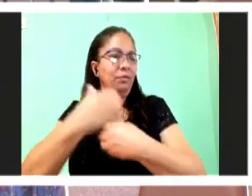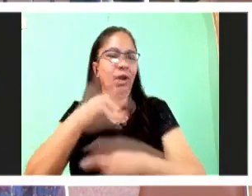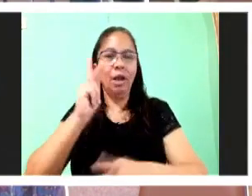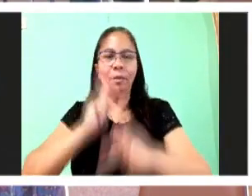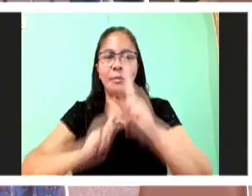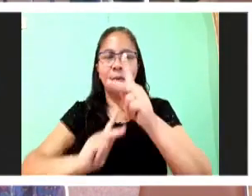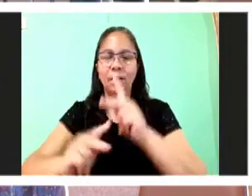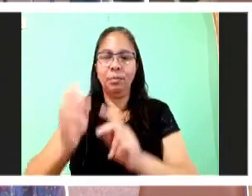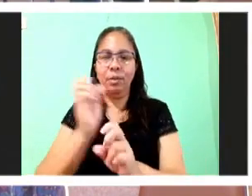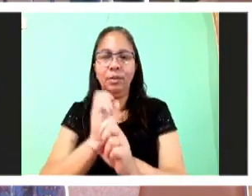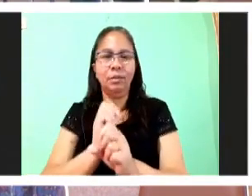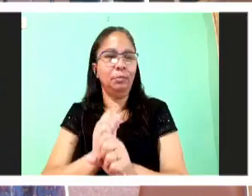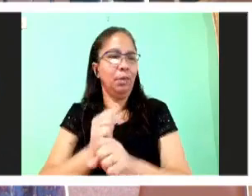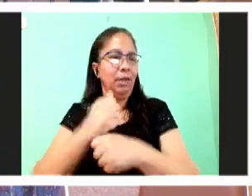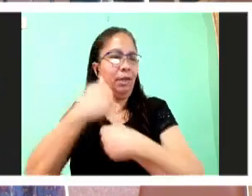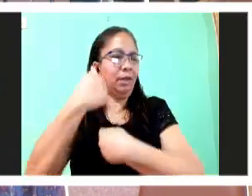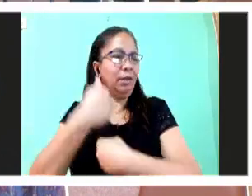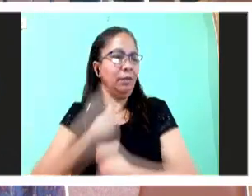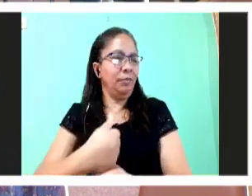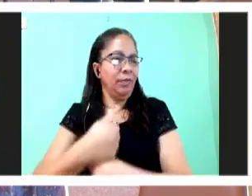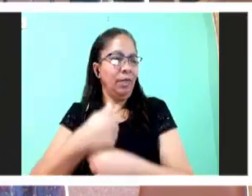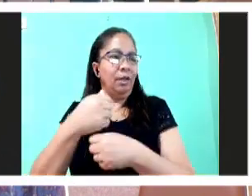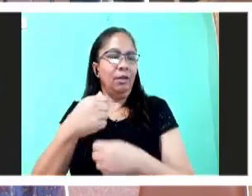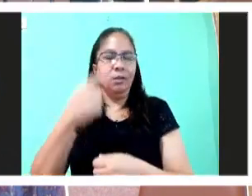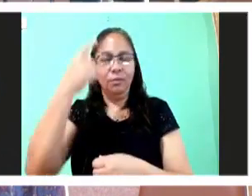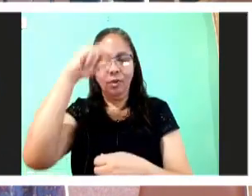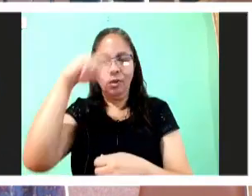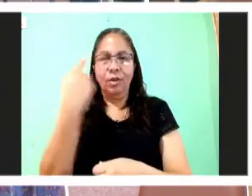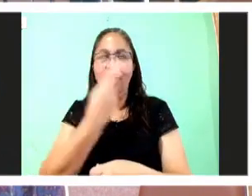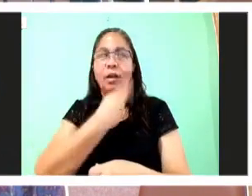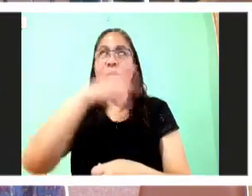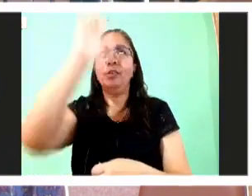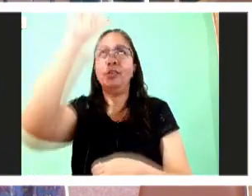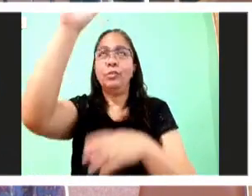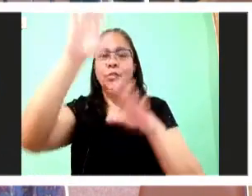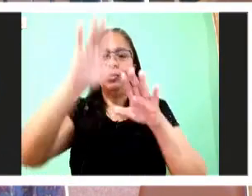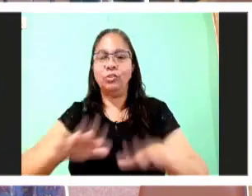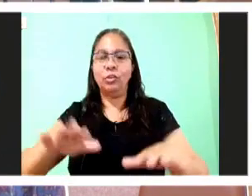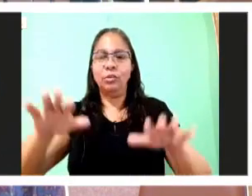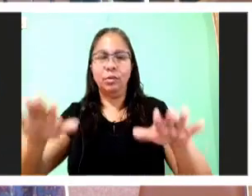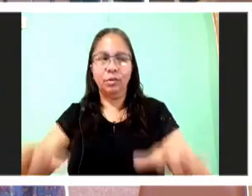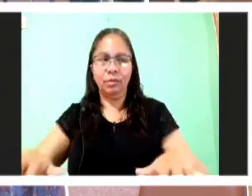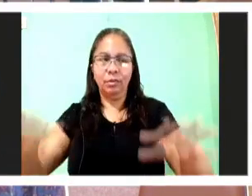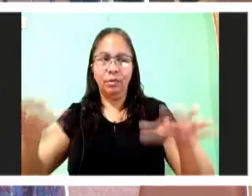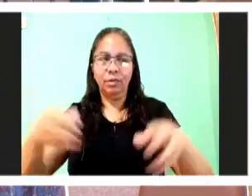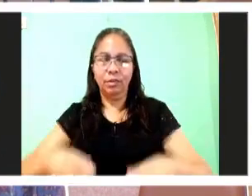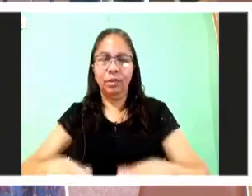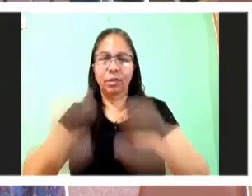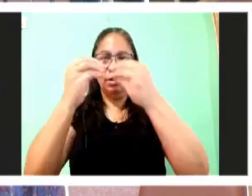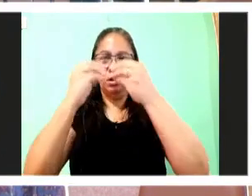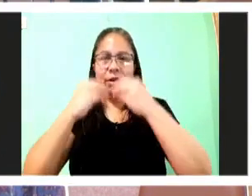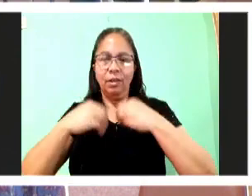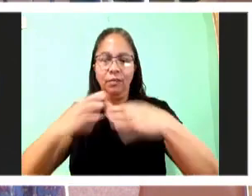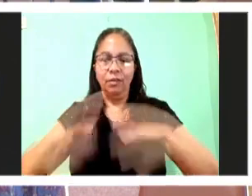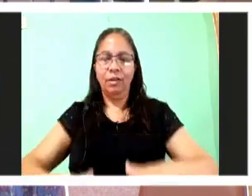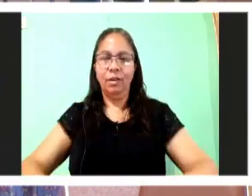human skill. May it for us, your children, eternal life